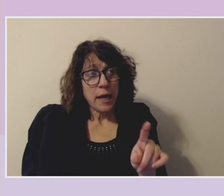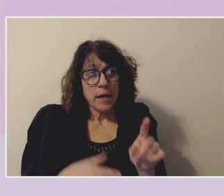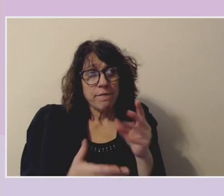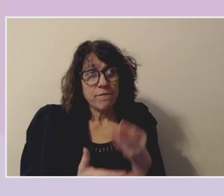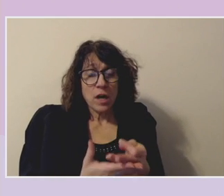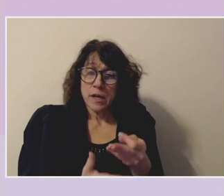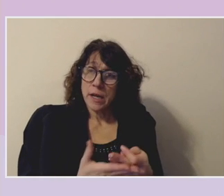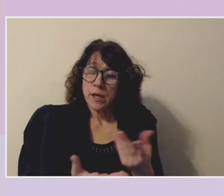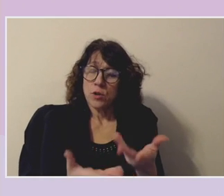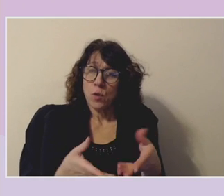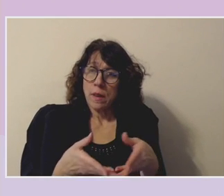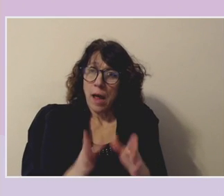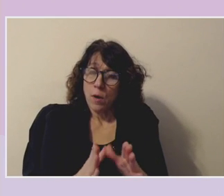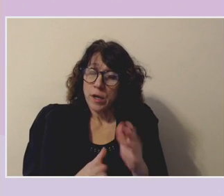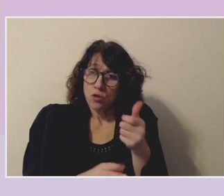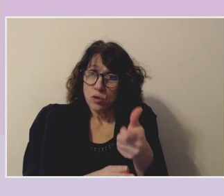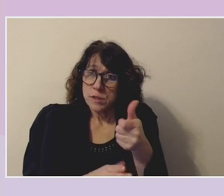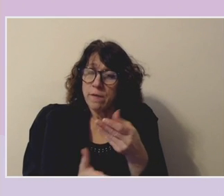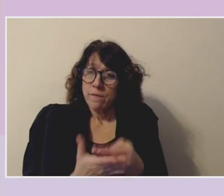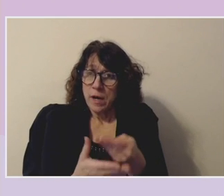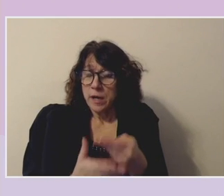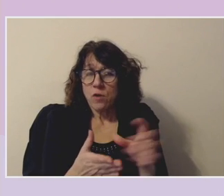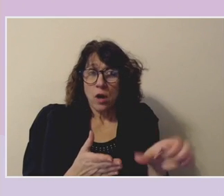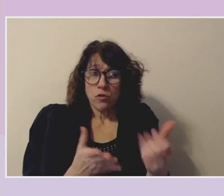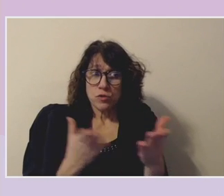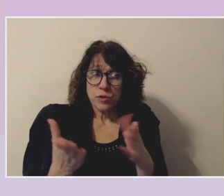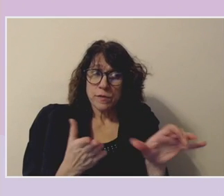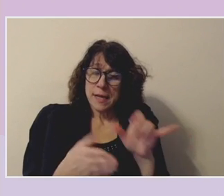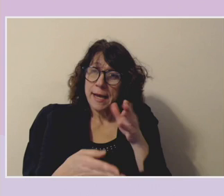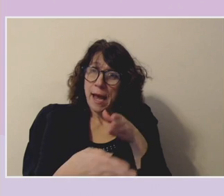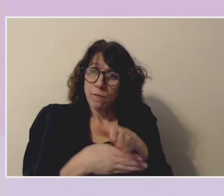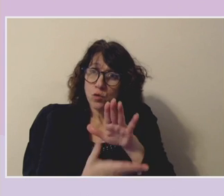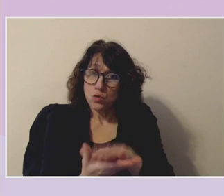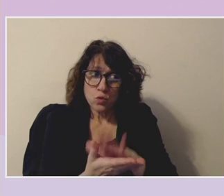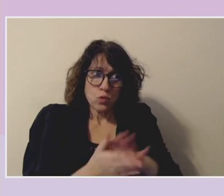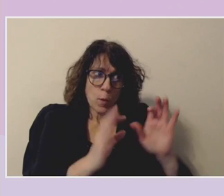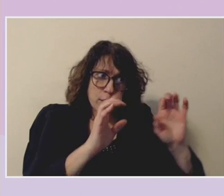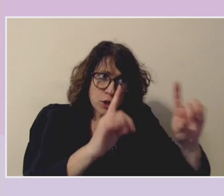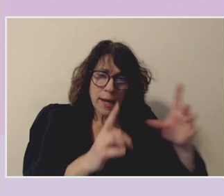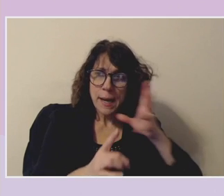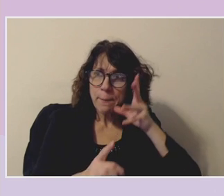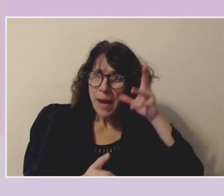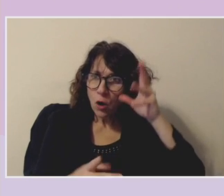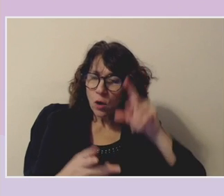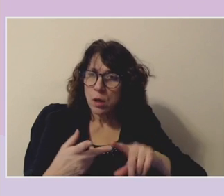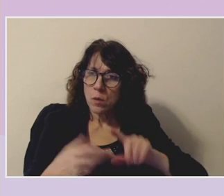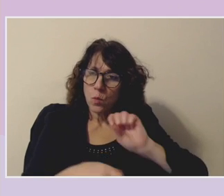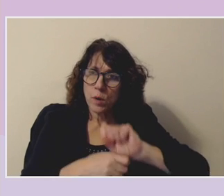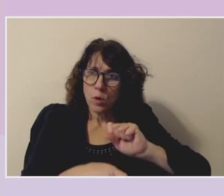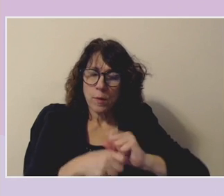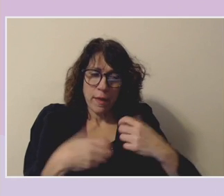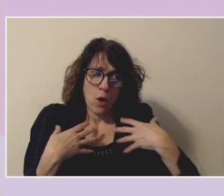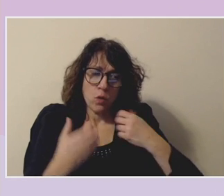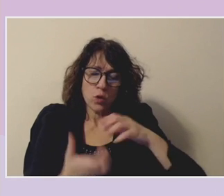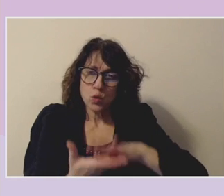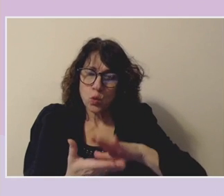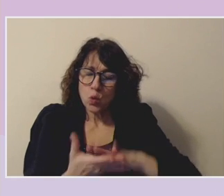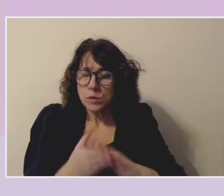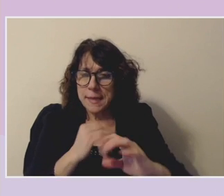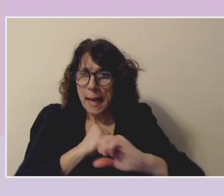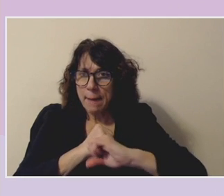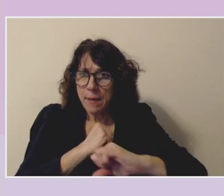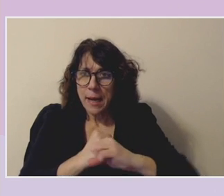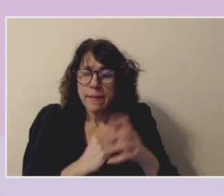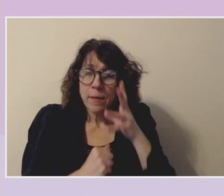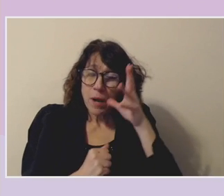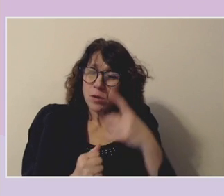other services I talked about, like after school, educating parents. We did some work with Healthy Schools Campaign, and the parents are like, we want to